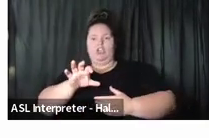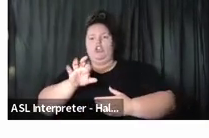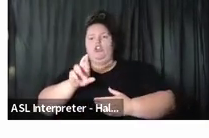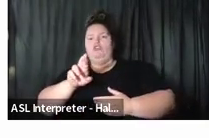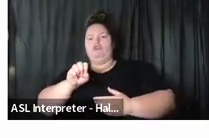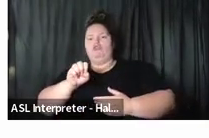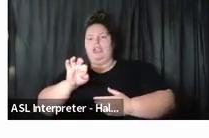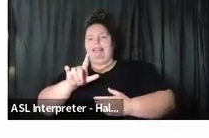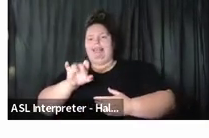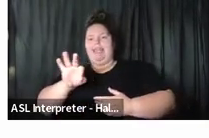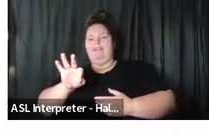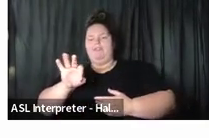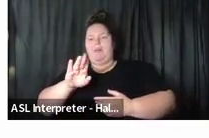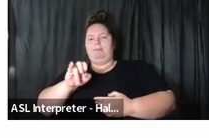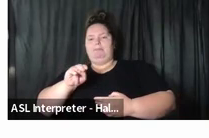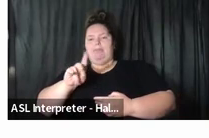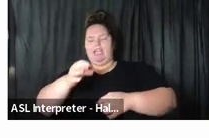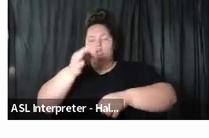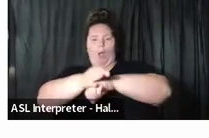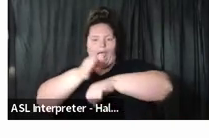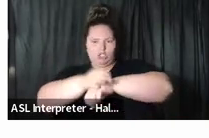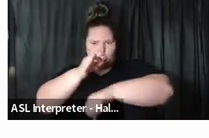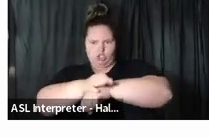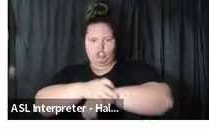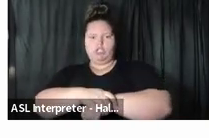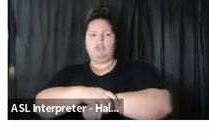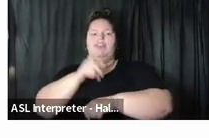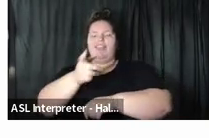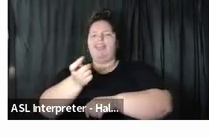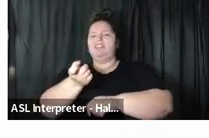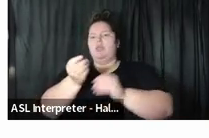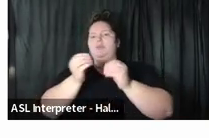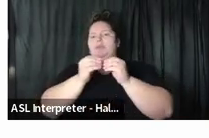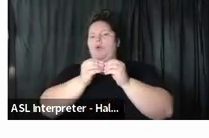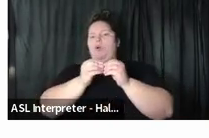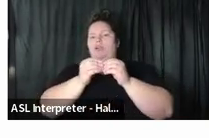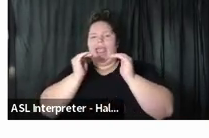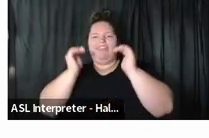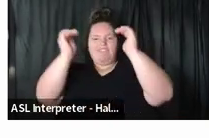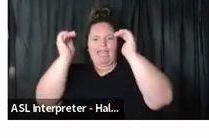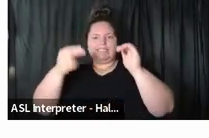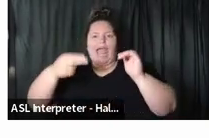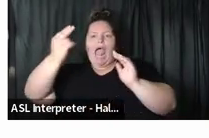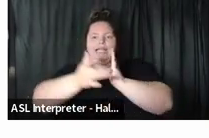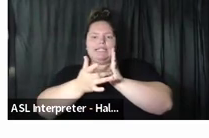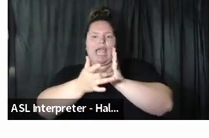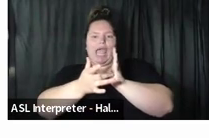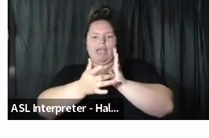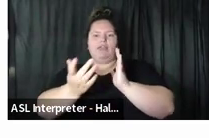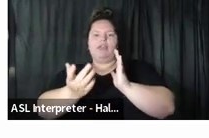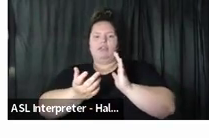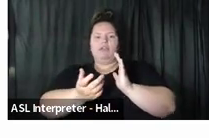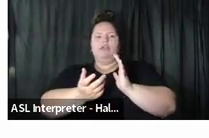wrist watch. So that one, it's a little bit more advanced and high tech than the other ones like you see on the left here, which are